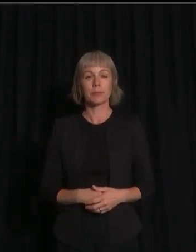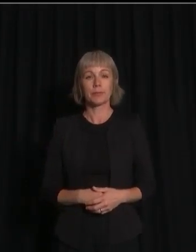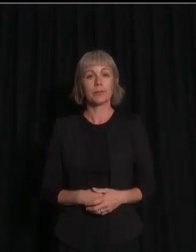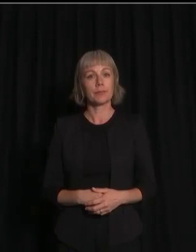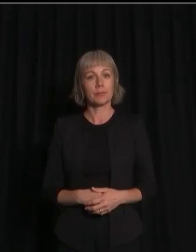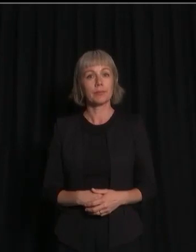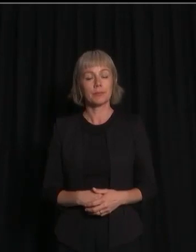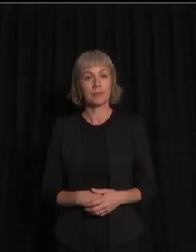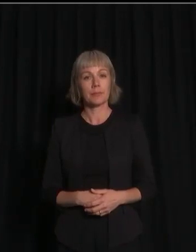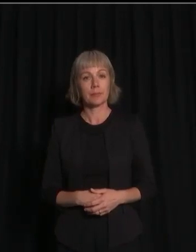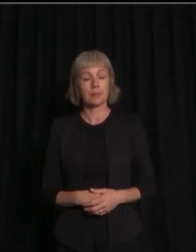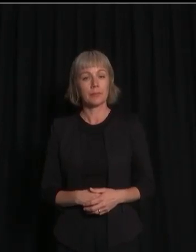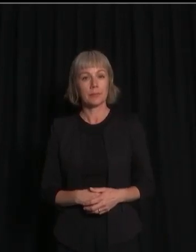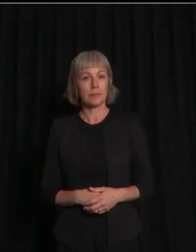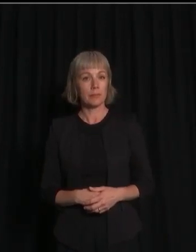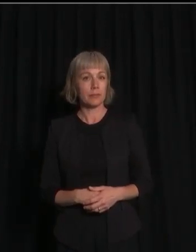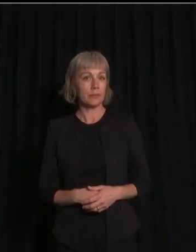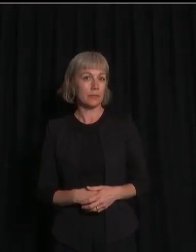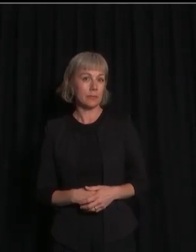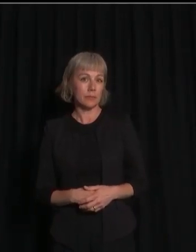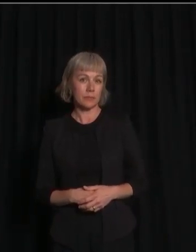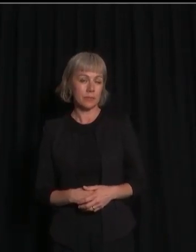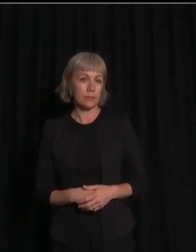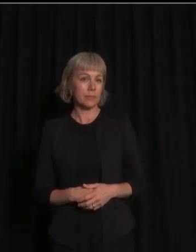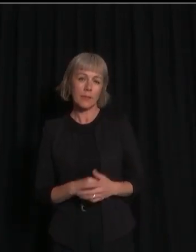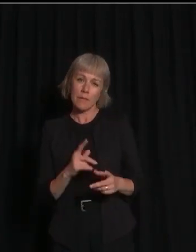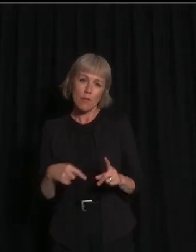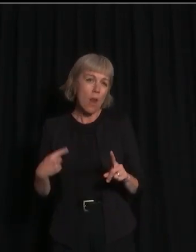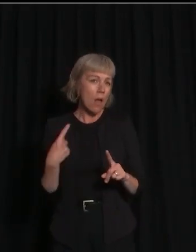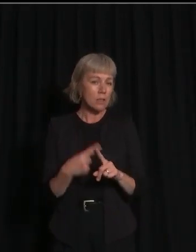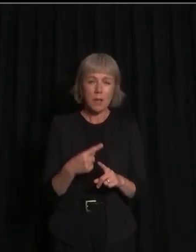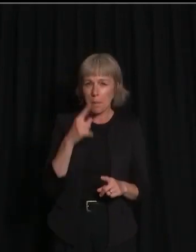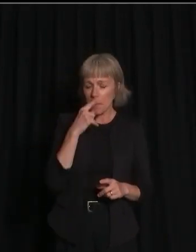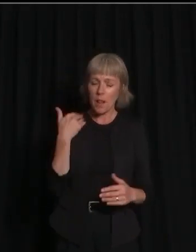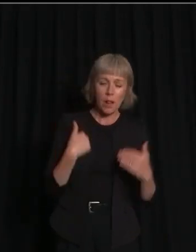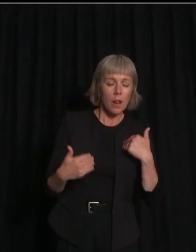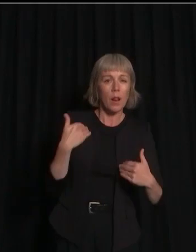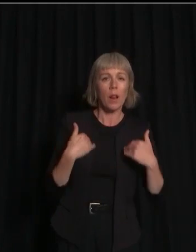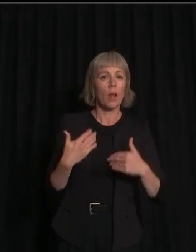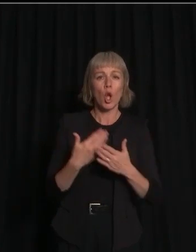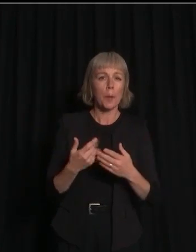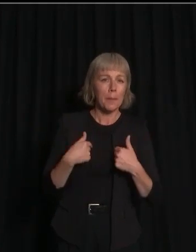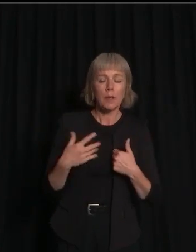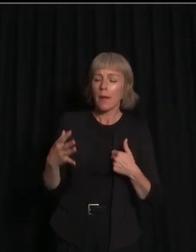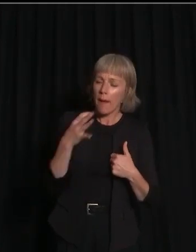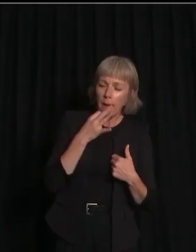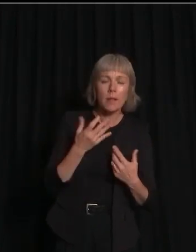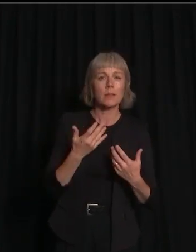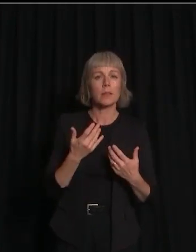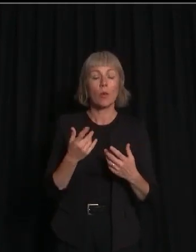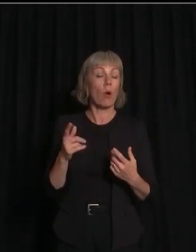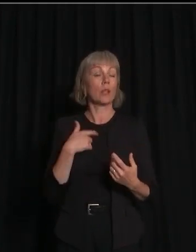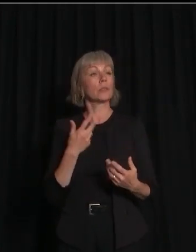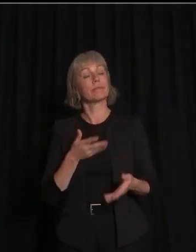Because for a long time, I had a lot of people asking me, and a lot of them were my mates and stuff like that, my friends and people that I'd meet,